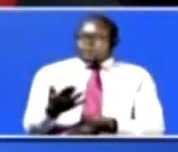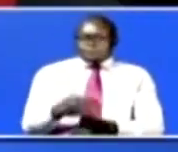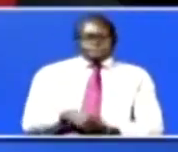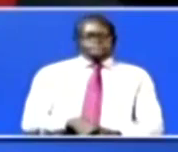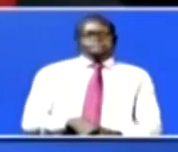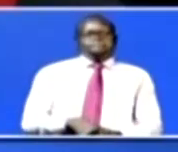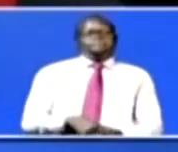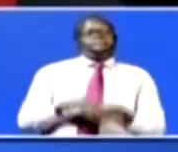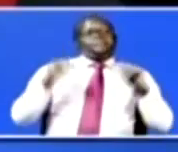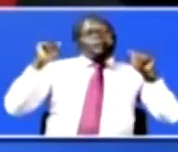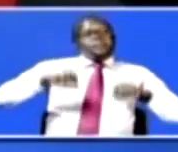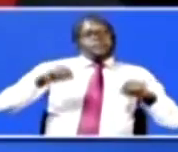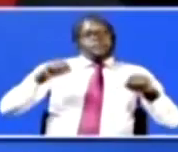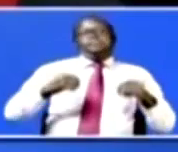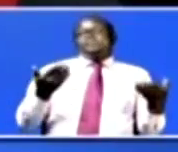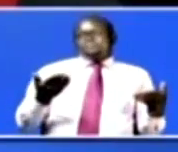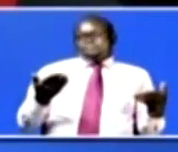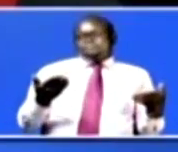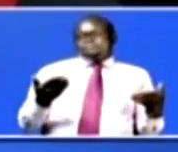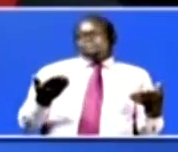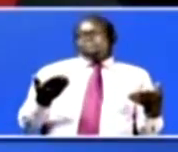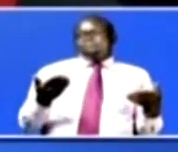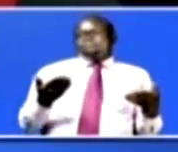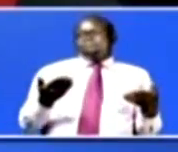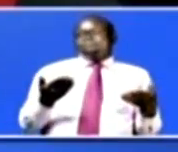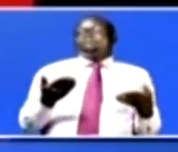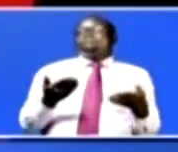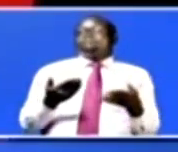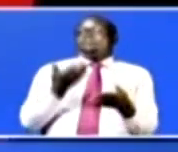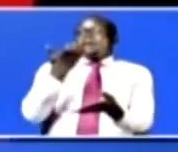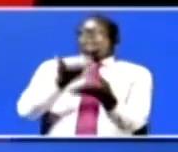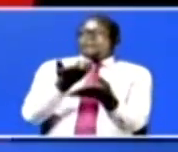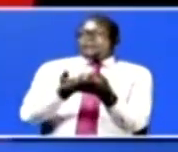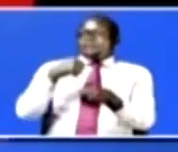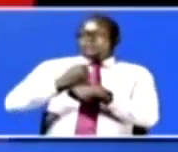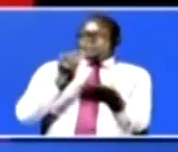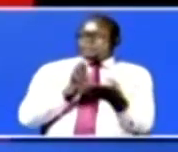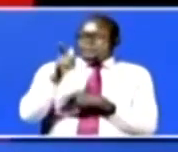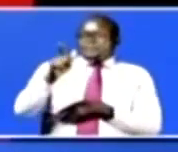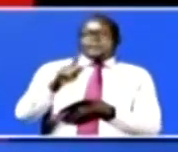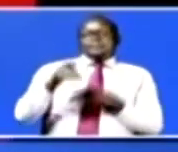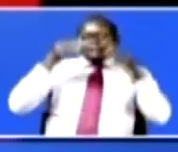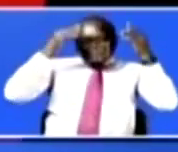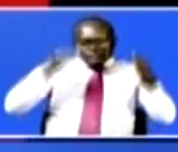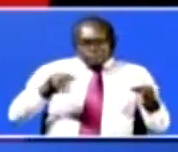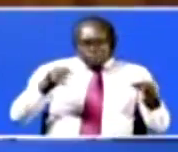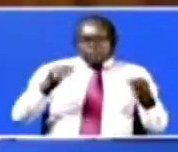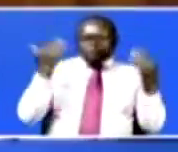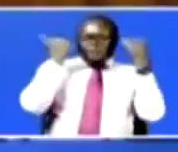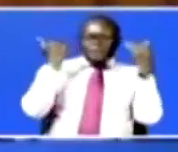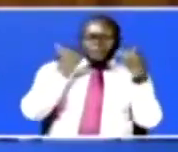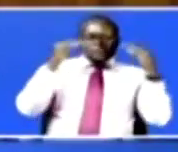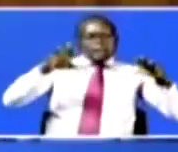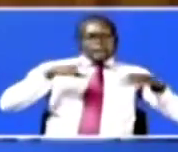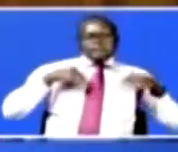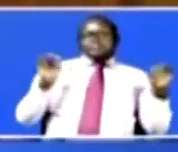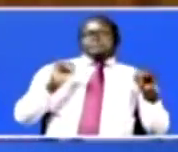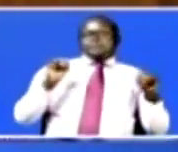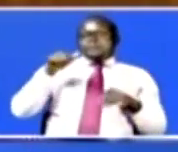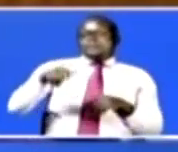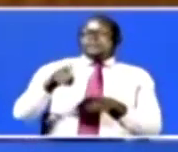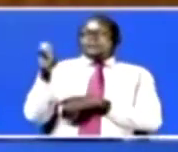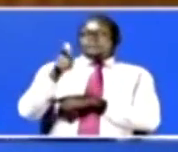kuwa huenda kutotiliwa maanani kwa ushahidi wao kumewafanya kutoridhika na uamuzi wa mahakama ya rufaa. This